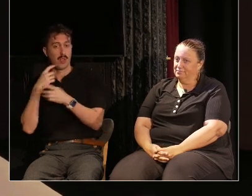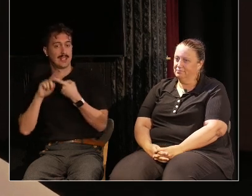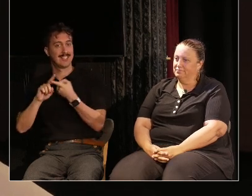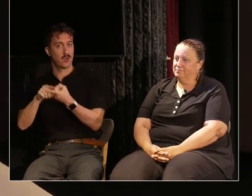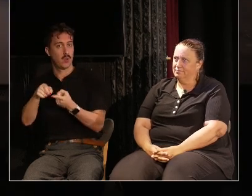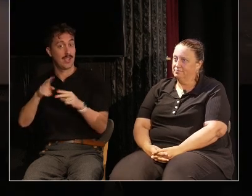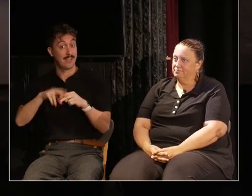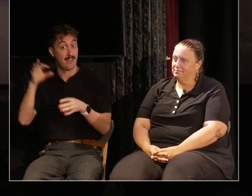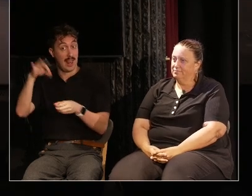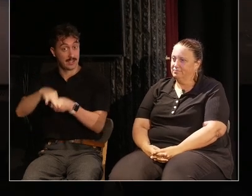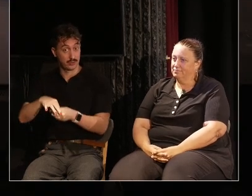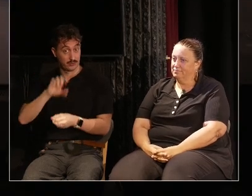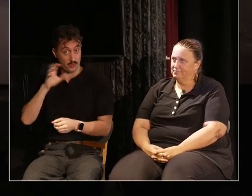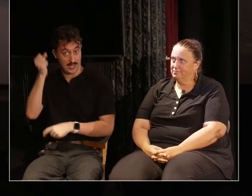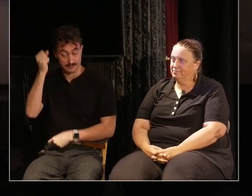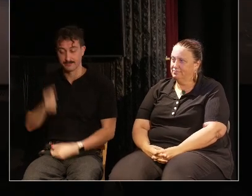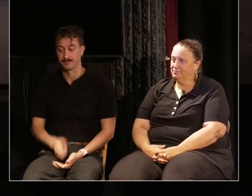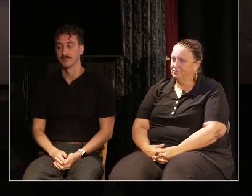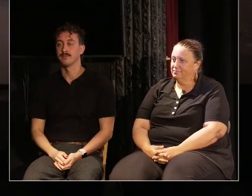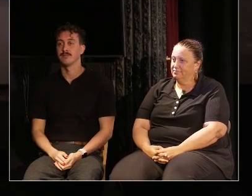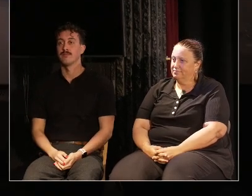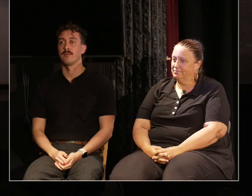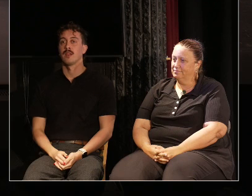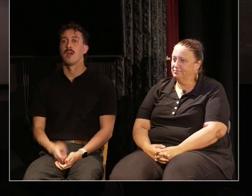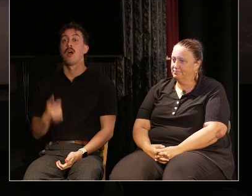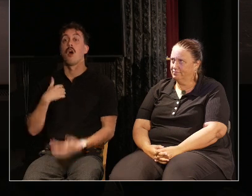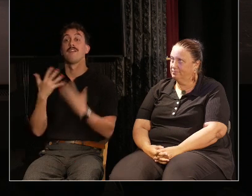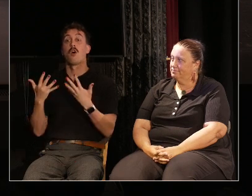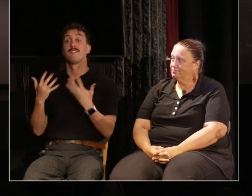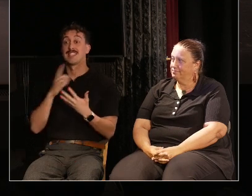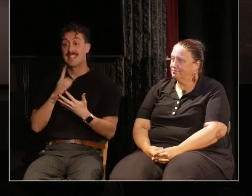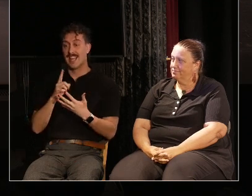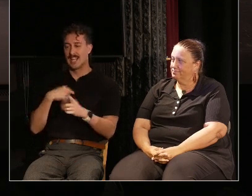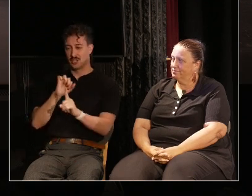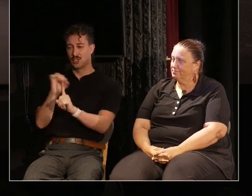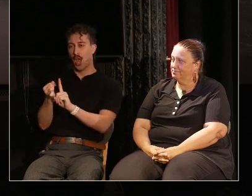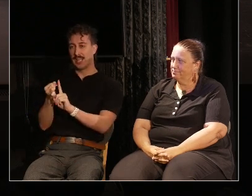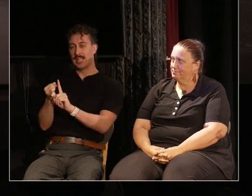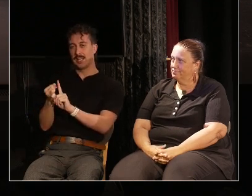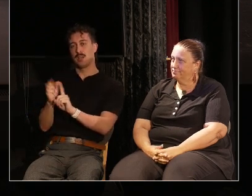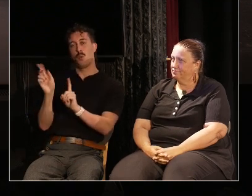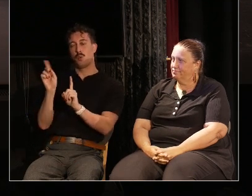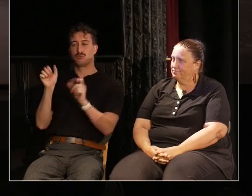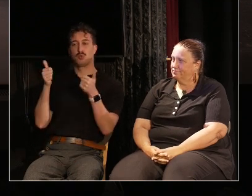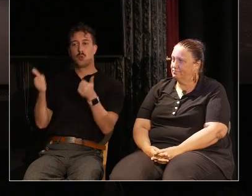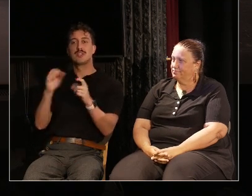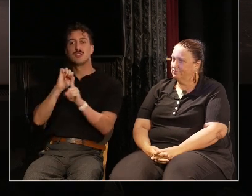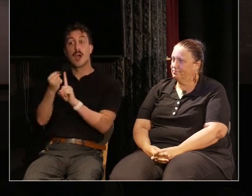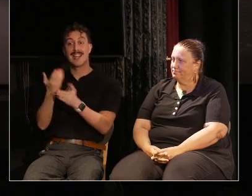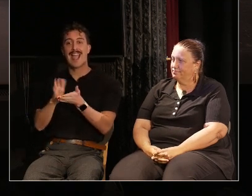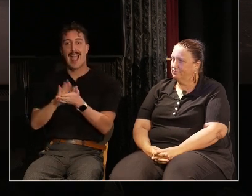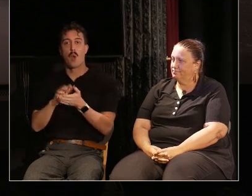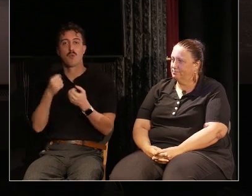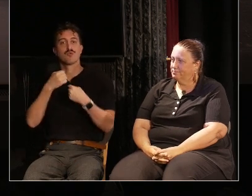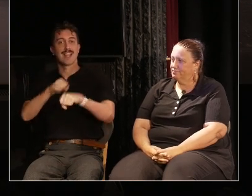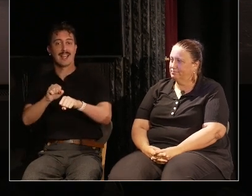elected. Well, I've often said that the mark of a good society is how it protects minority interests. And this